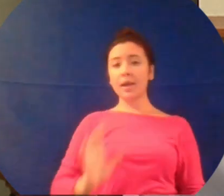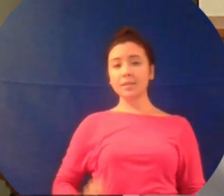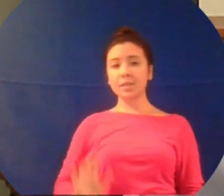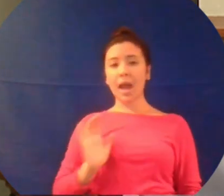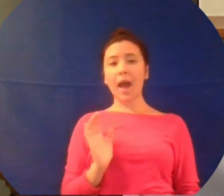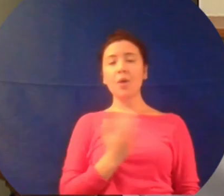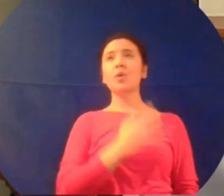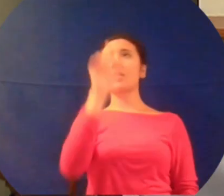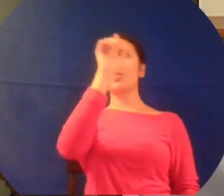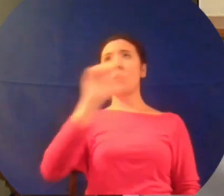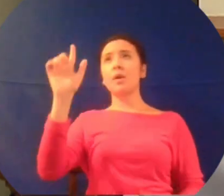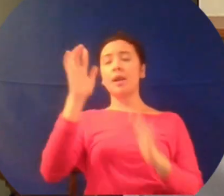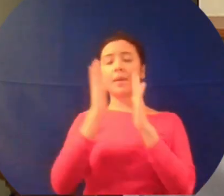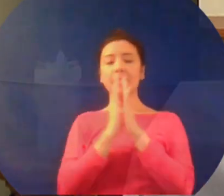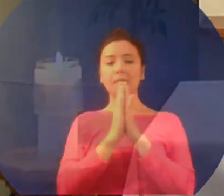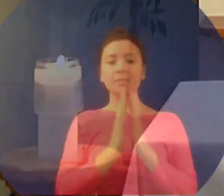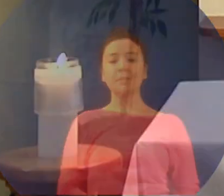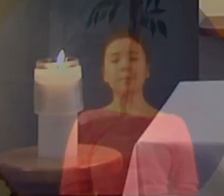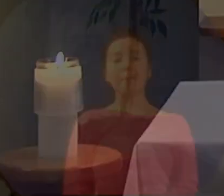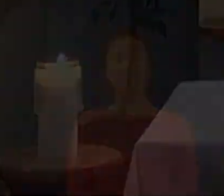our Lord. Amen.